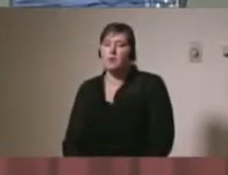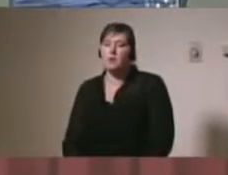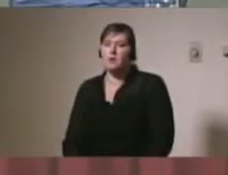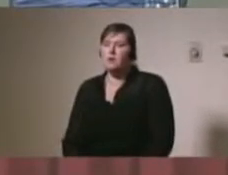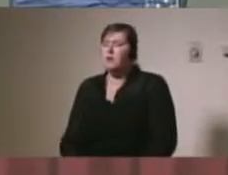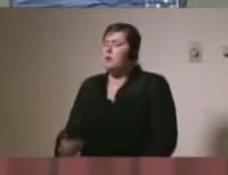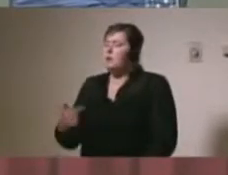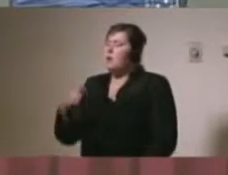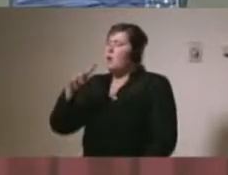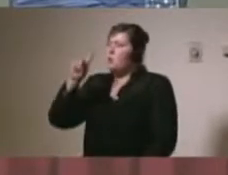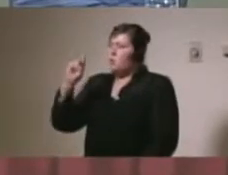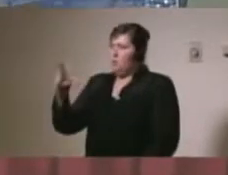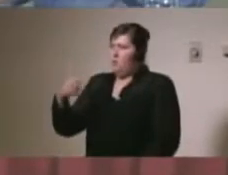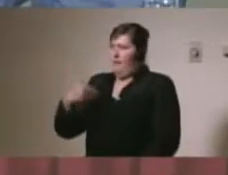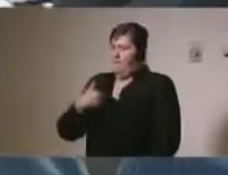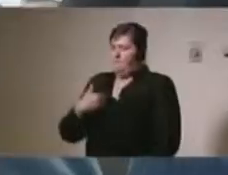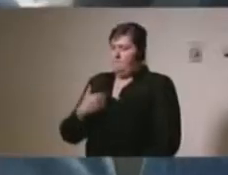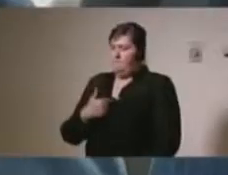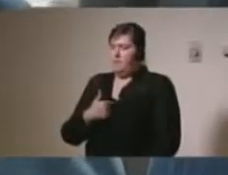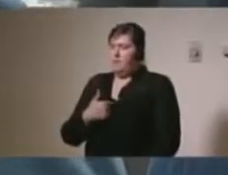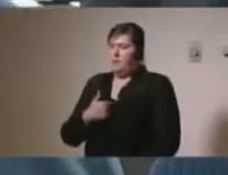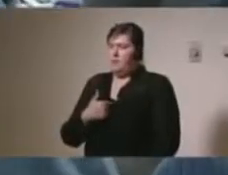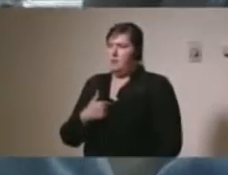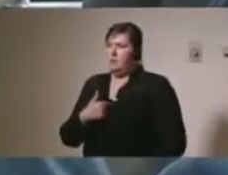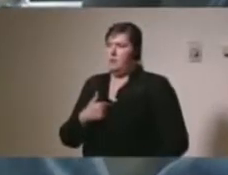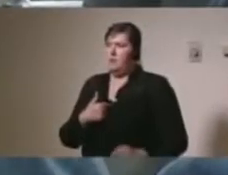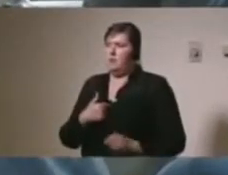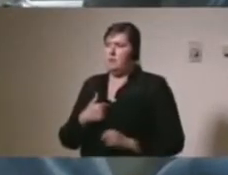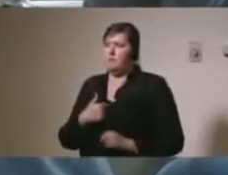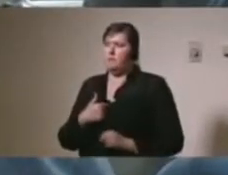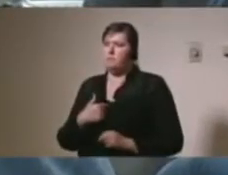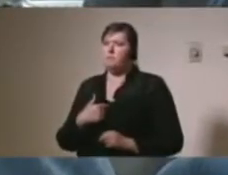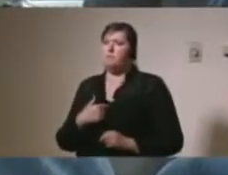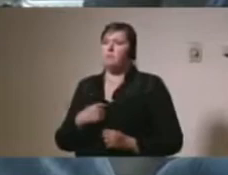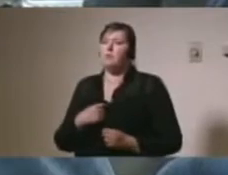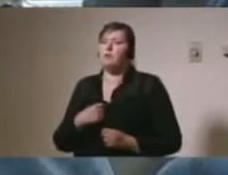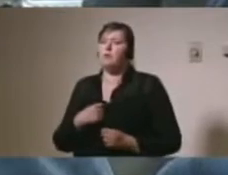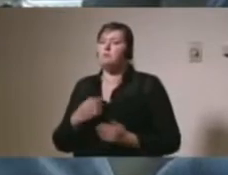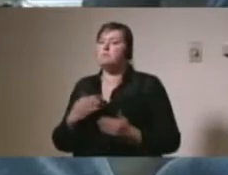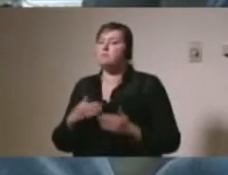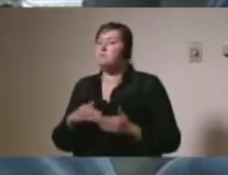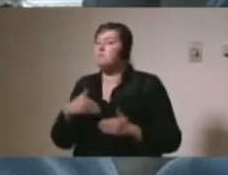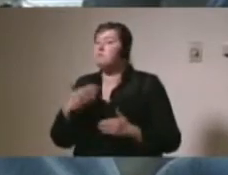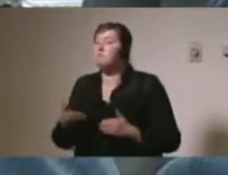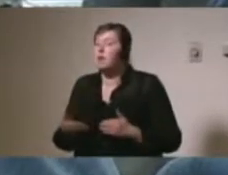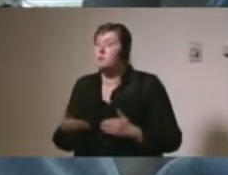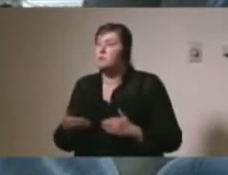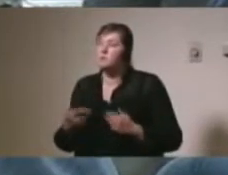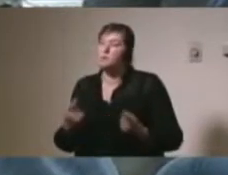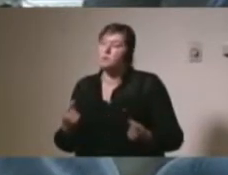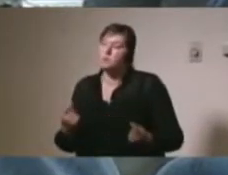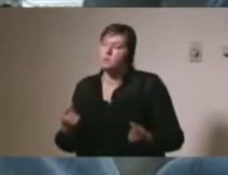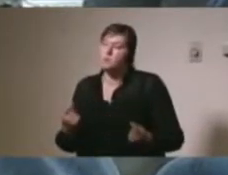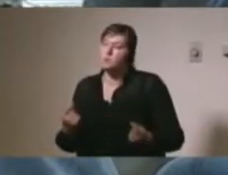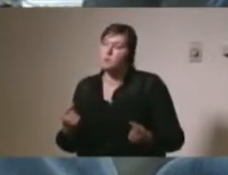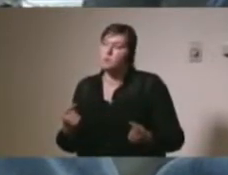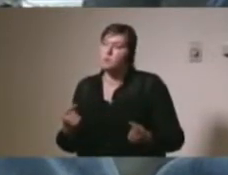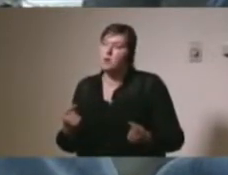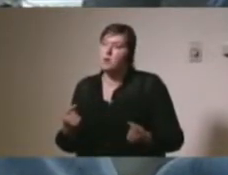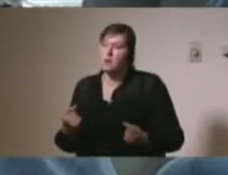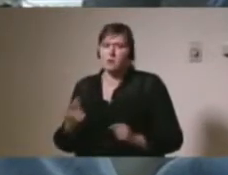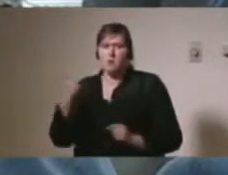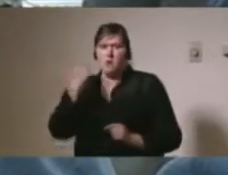had a question regarding what will happen next. Maybe in continuation of the debate. We just